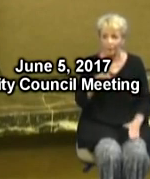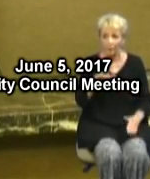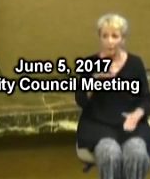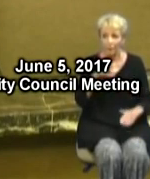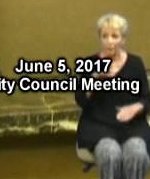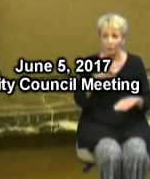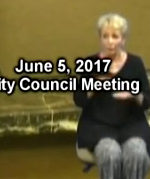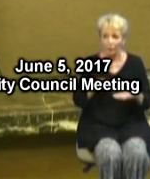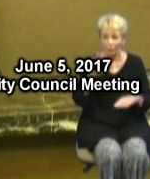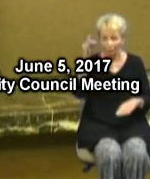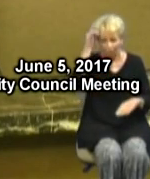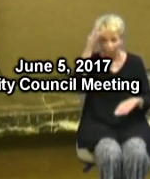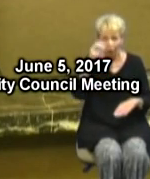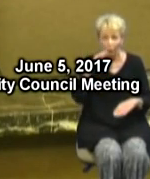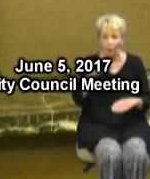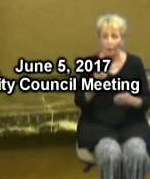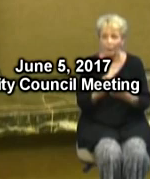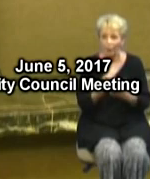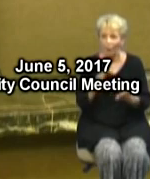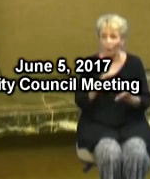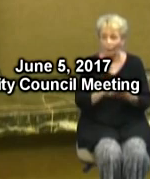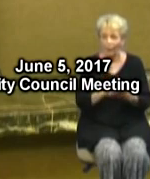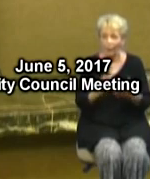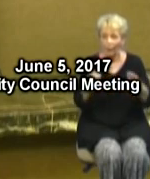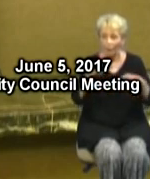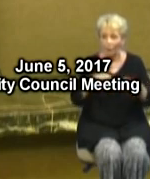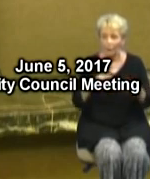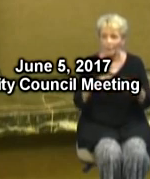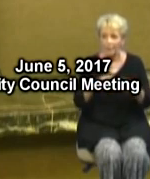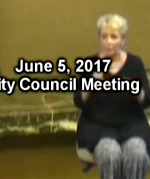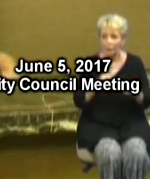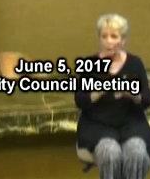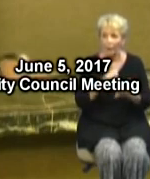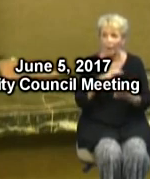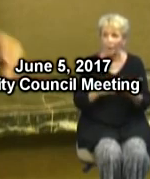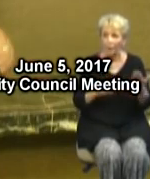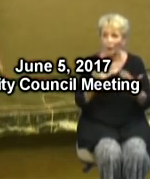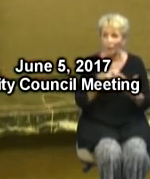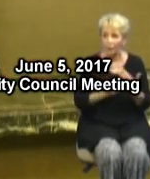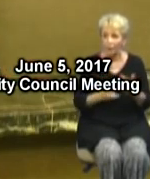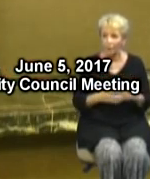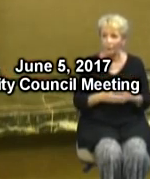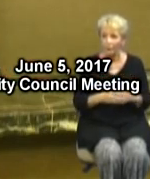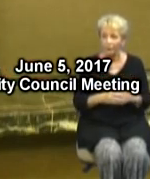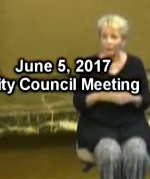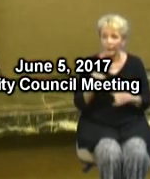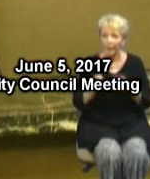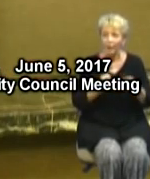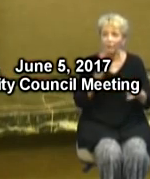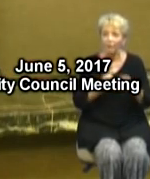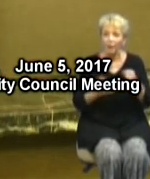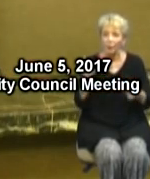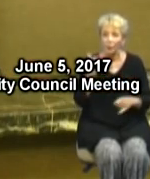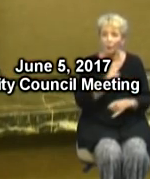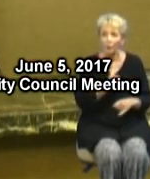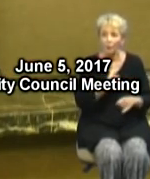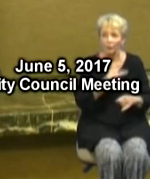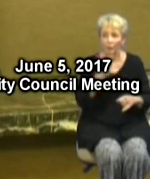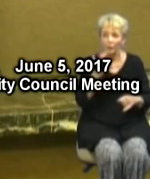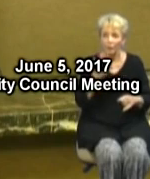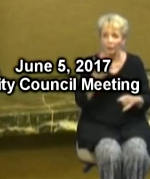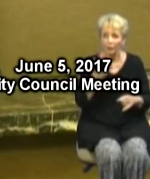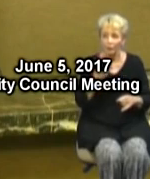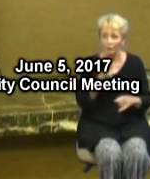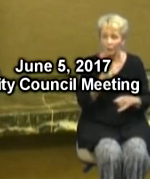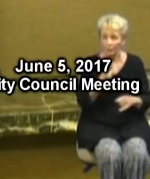$30,783 are federal grant dollars that are coming to the city to do that project. And finally, need you to declare a couple